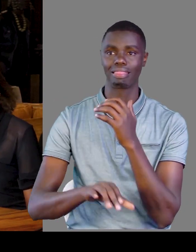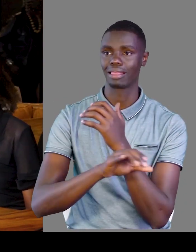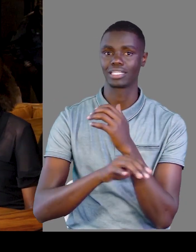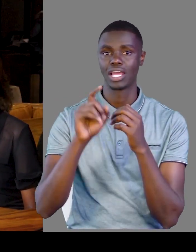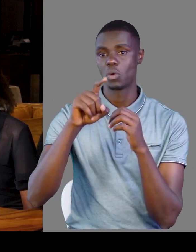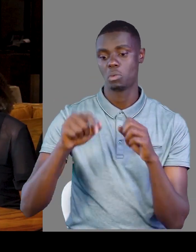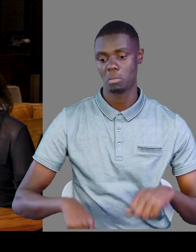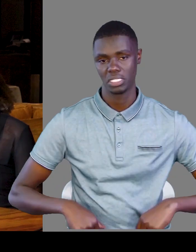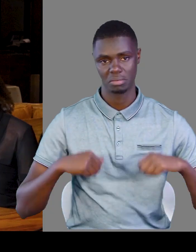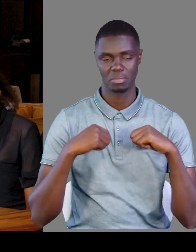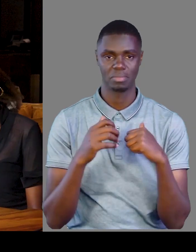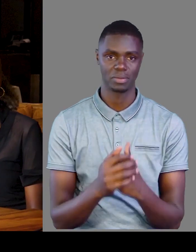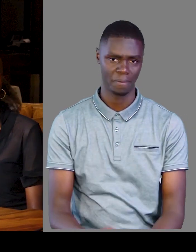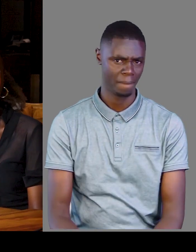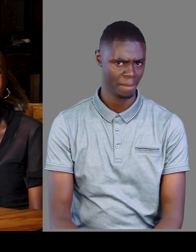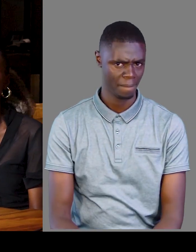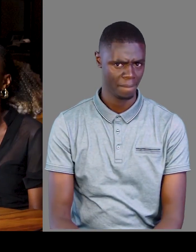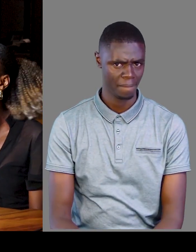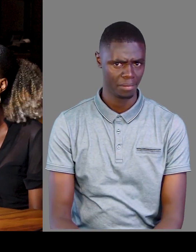Wow, we have to be proud.